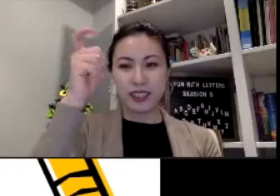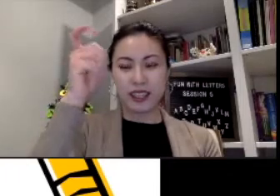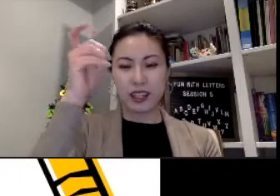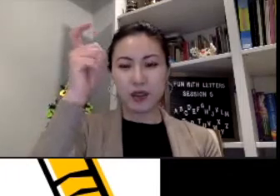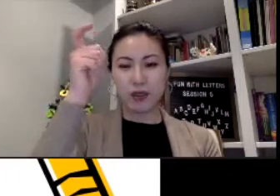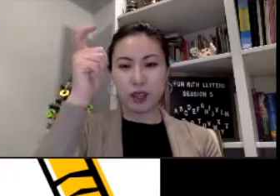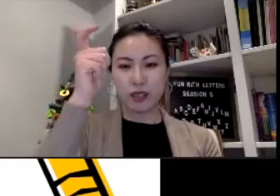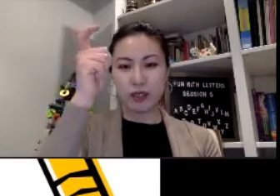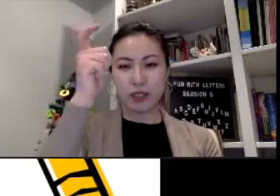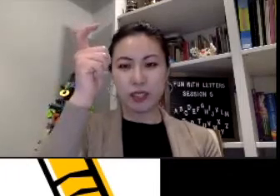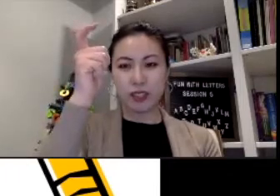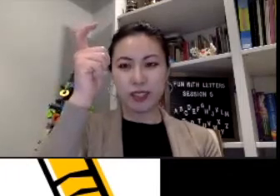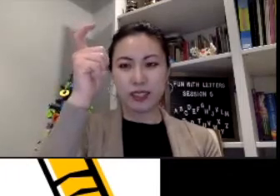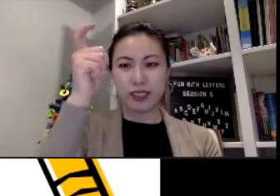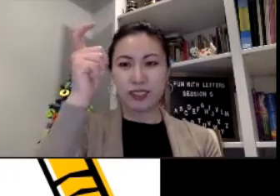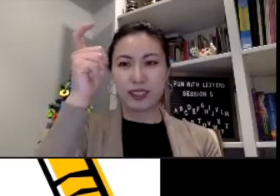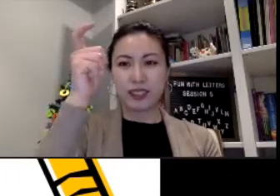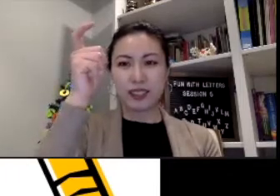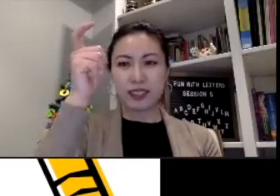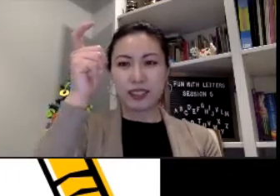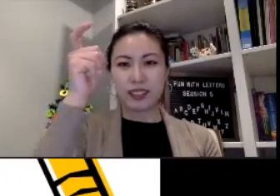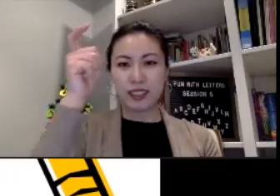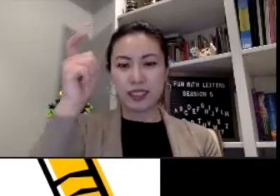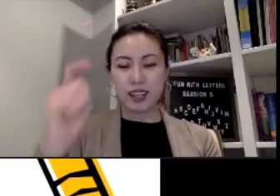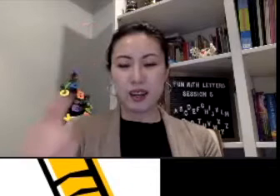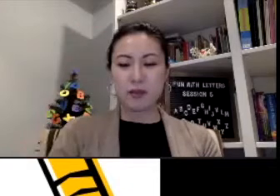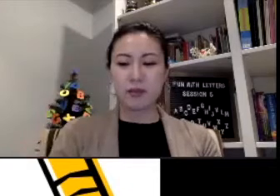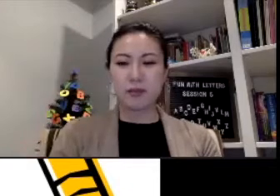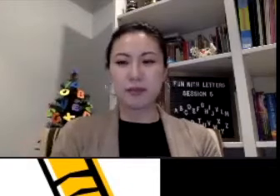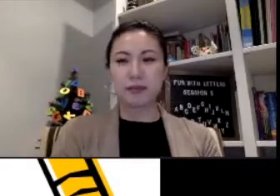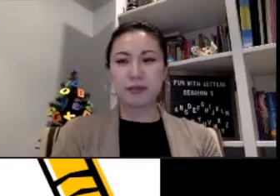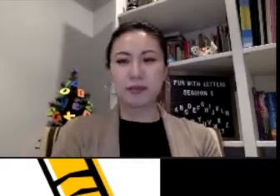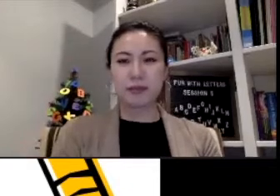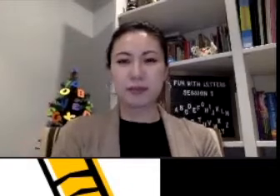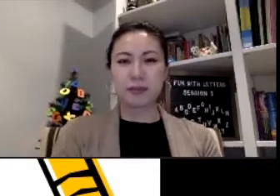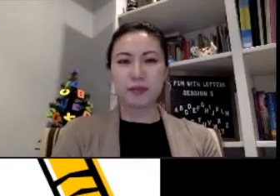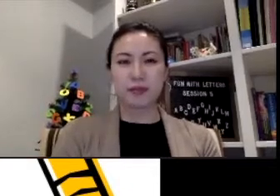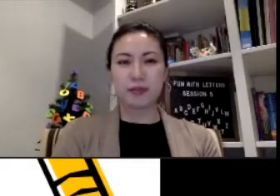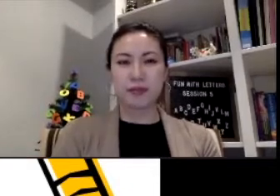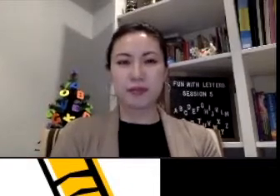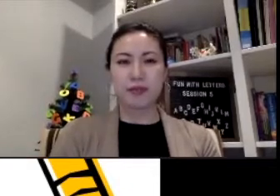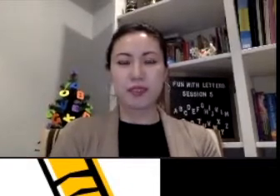this and hold the rest of the fingers. Good job.